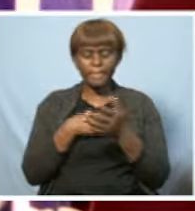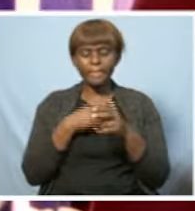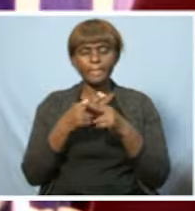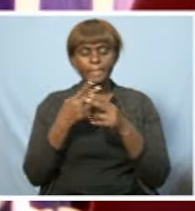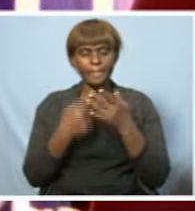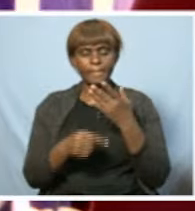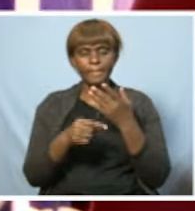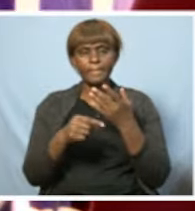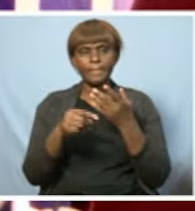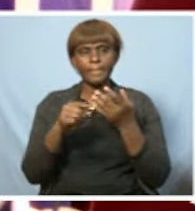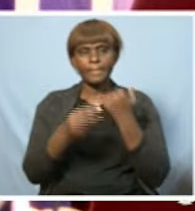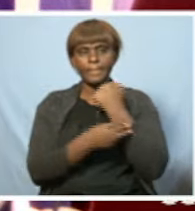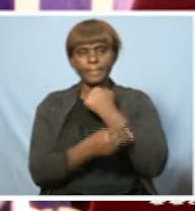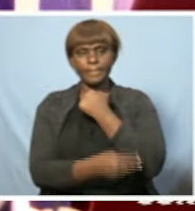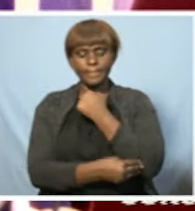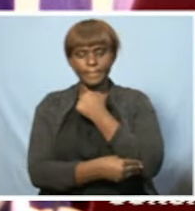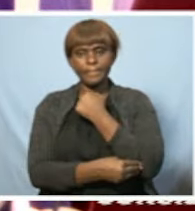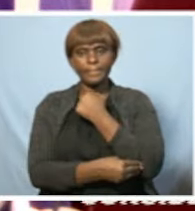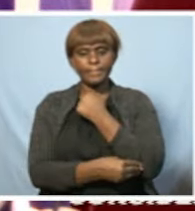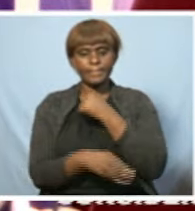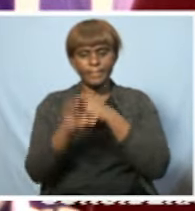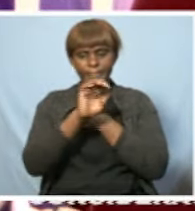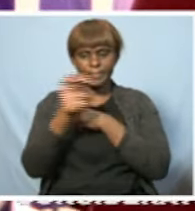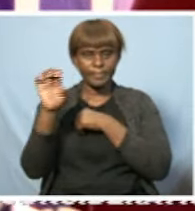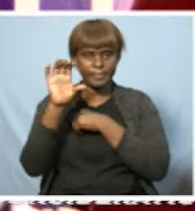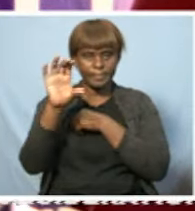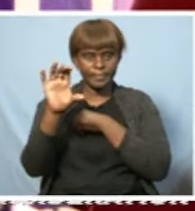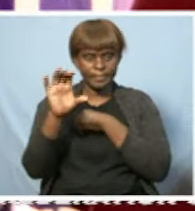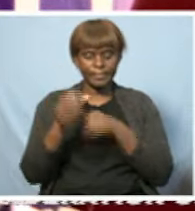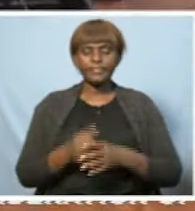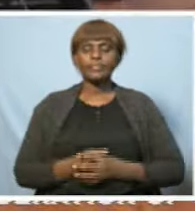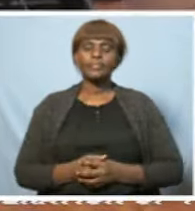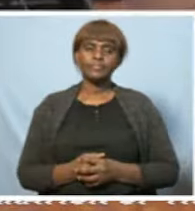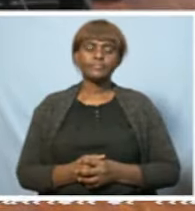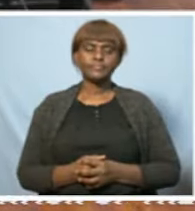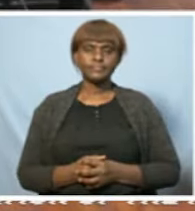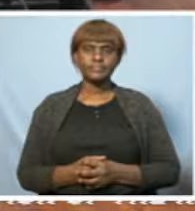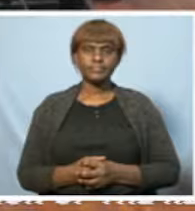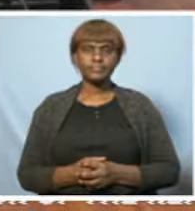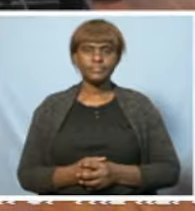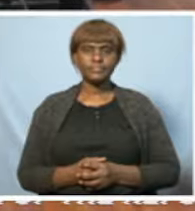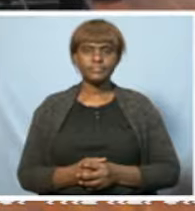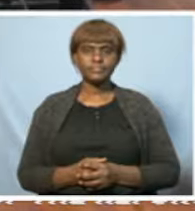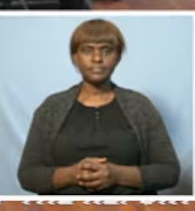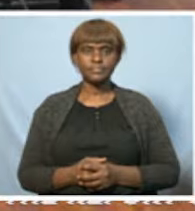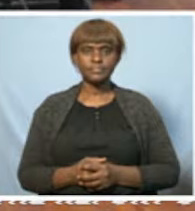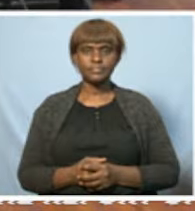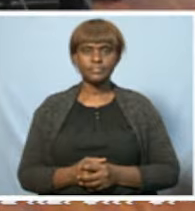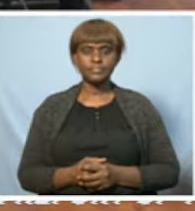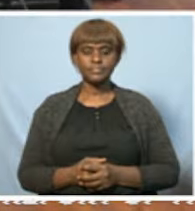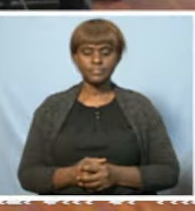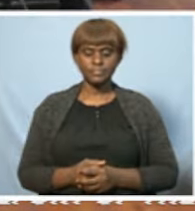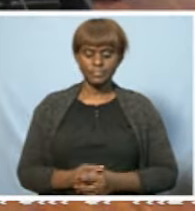Jonas Msonda, Principal Auditor, Eastern Province. Thank you.